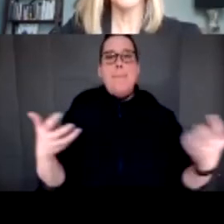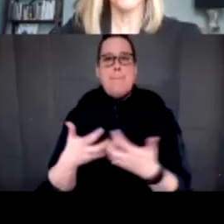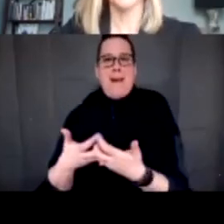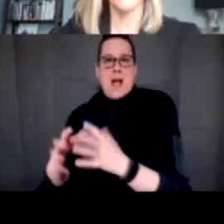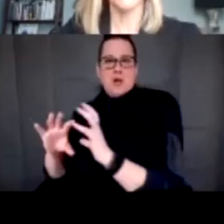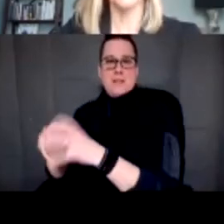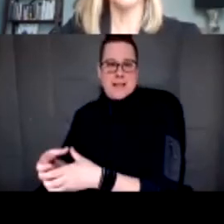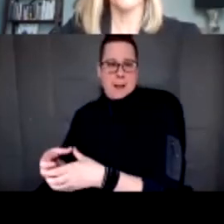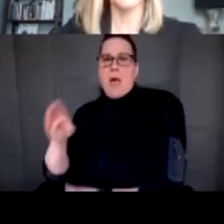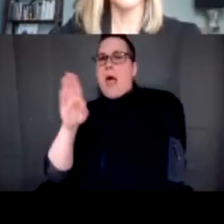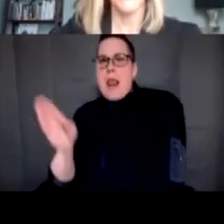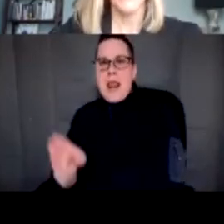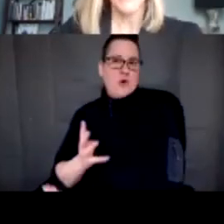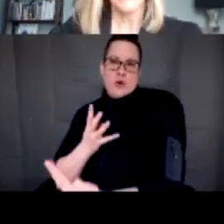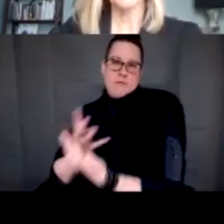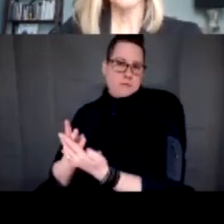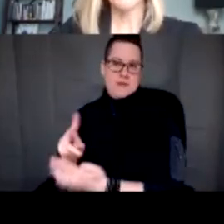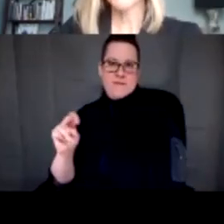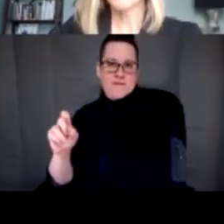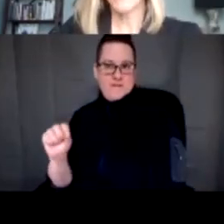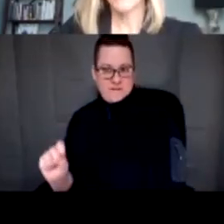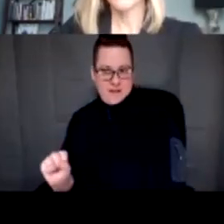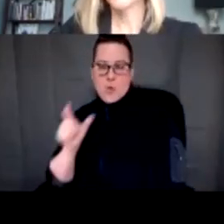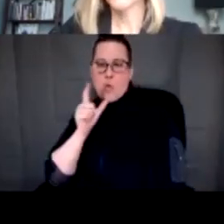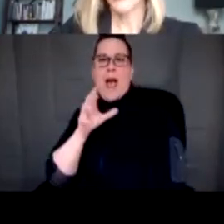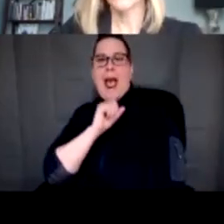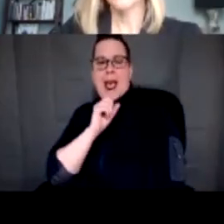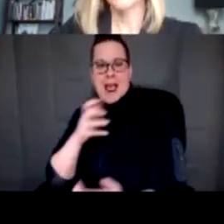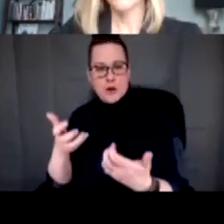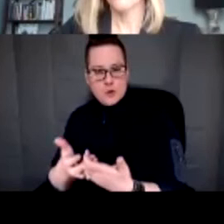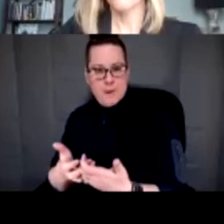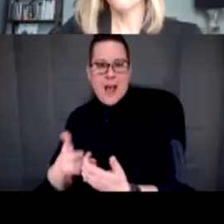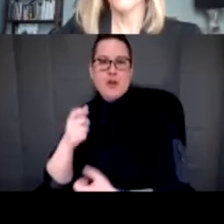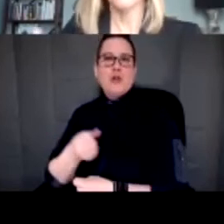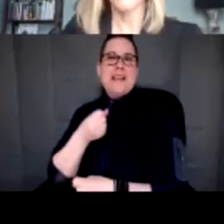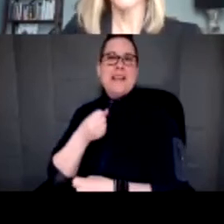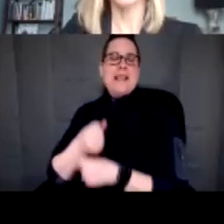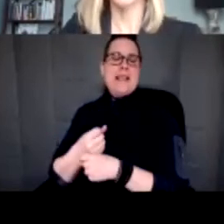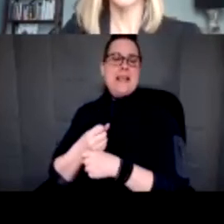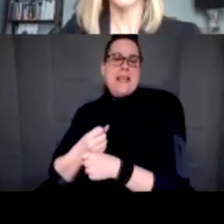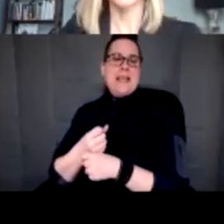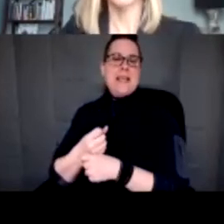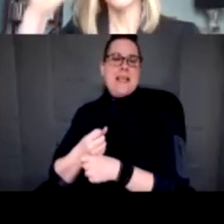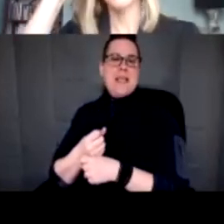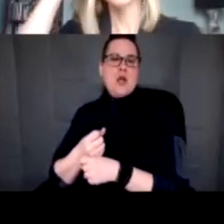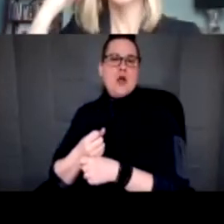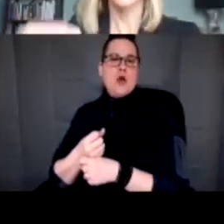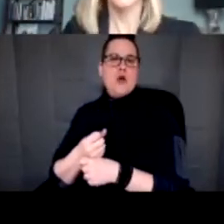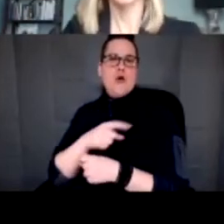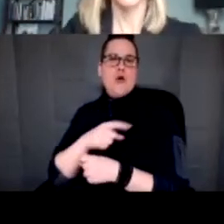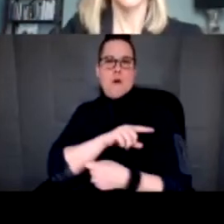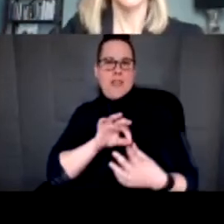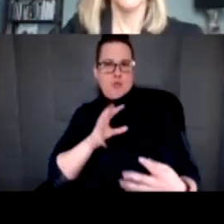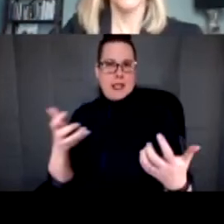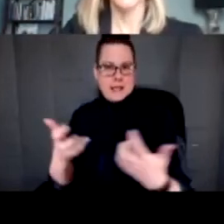never incarcerated veterans who are matched by age, year of that correctional facility release,